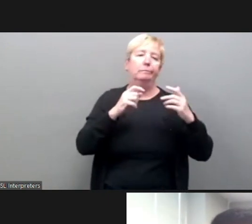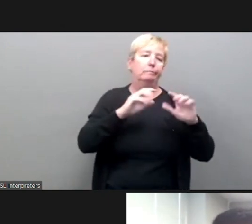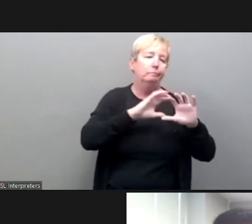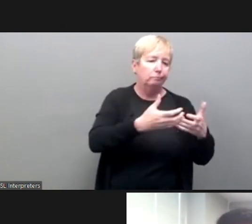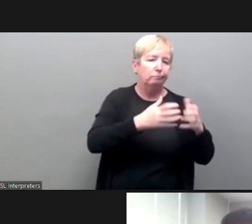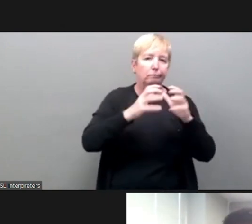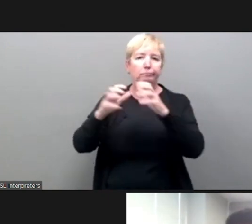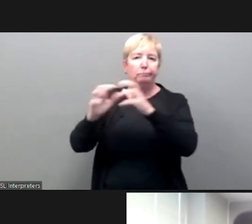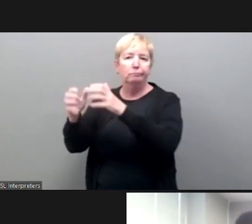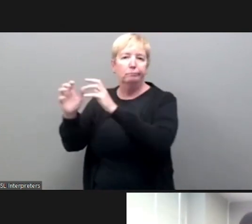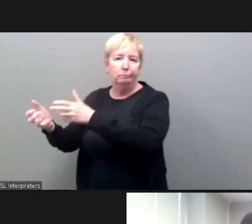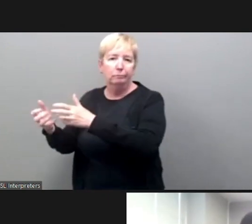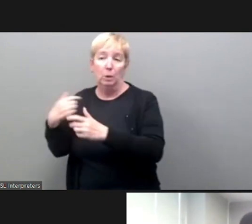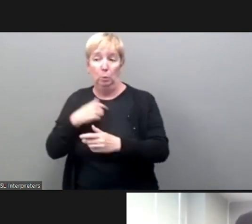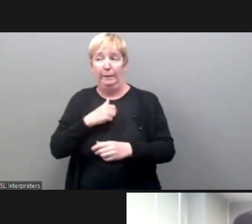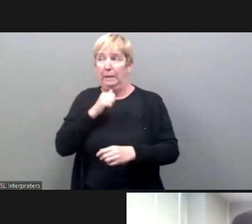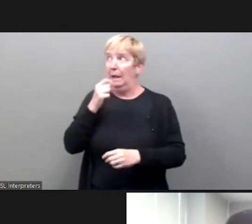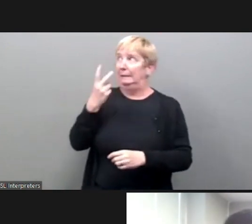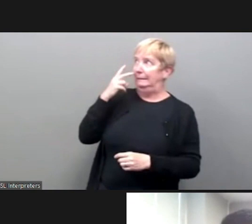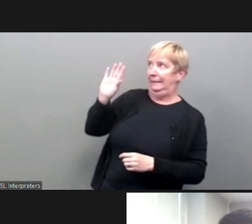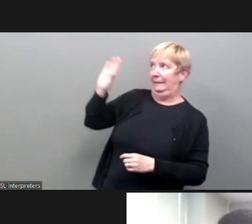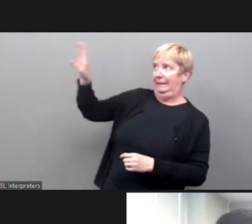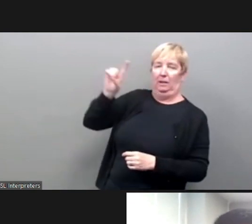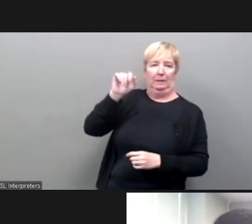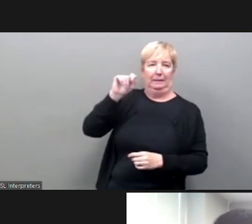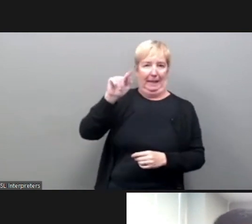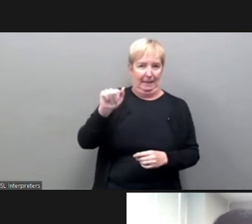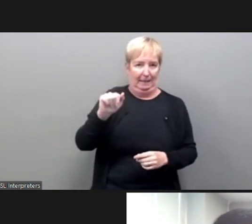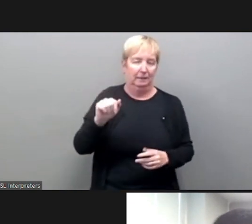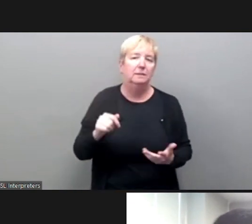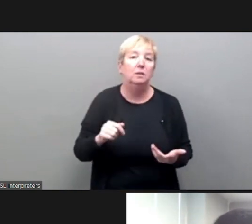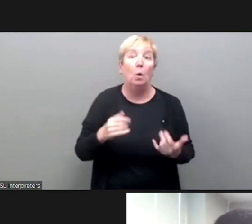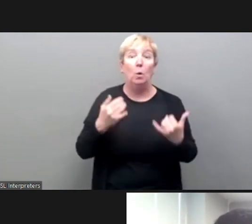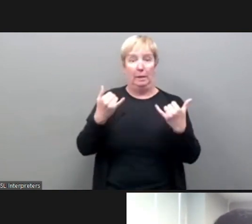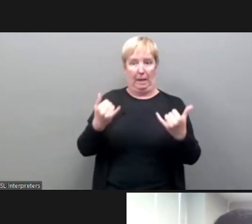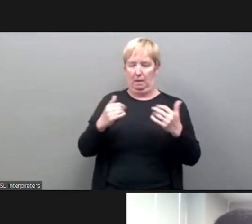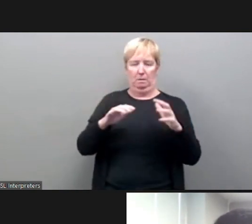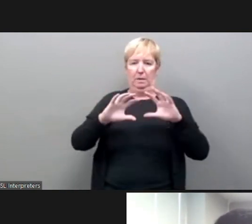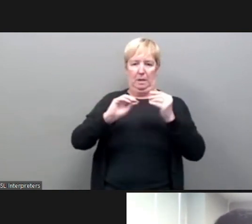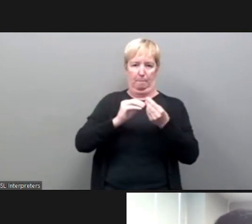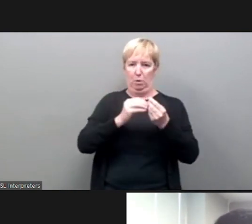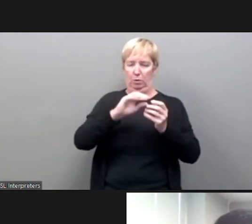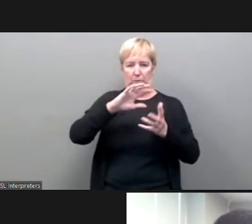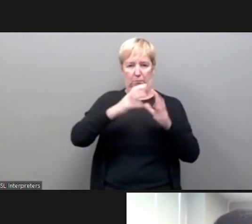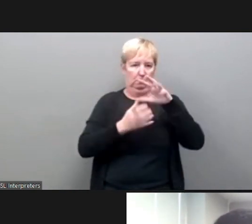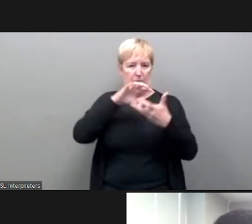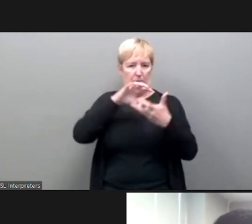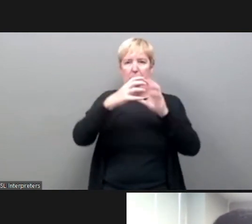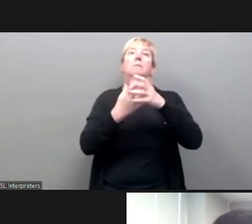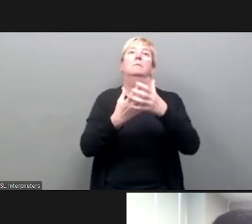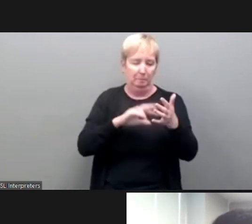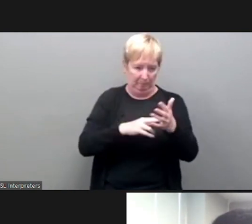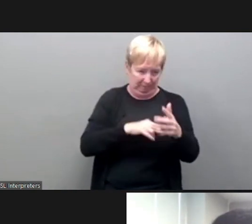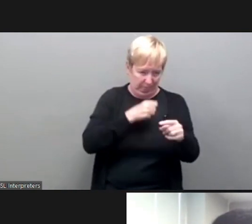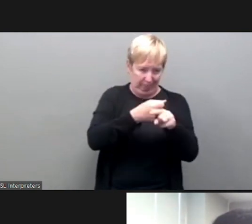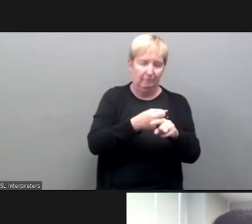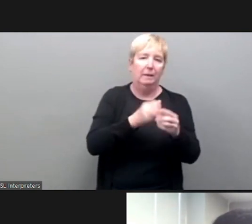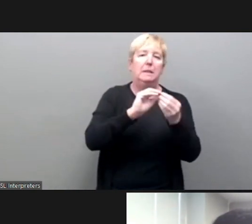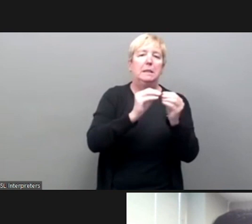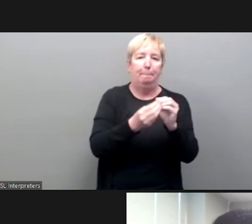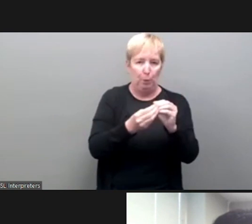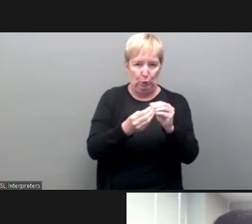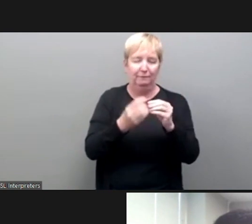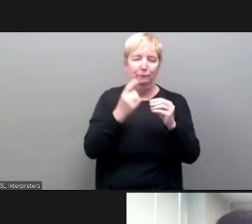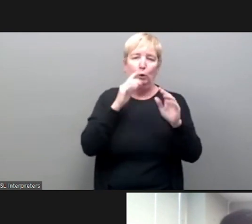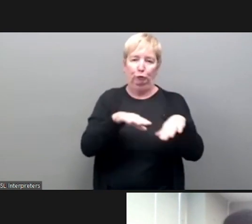really normally didn't have visibility on. And so that changed a bunch of the numbers, including the child set. And then, and